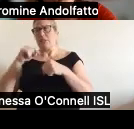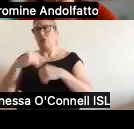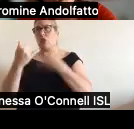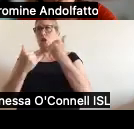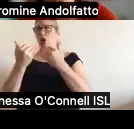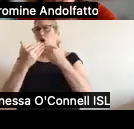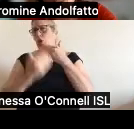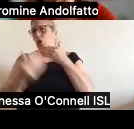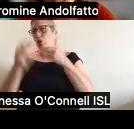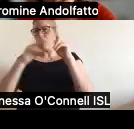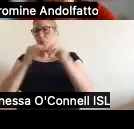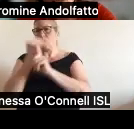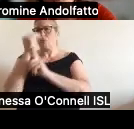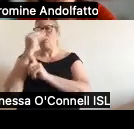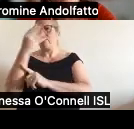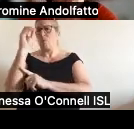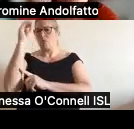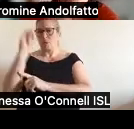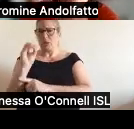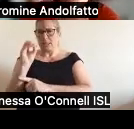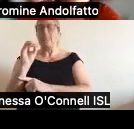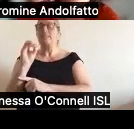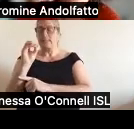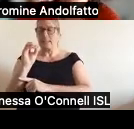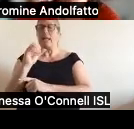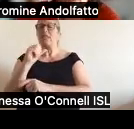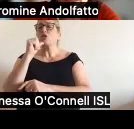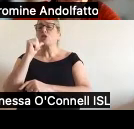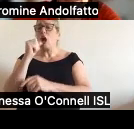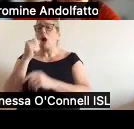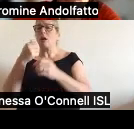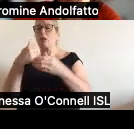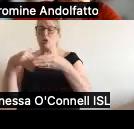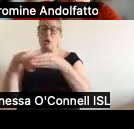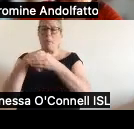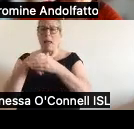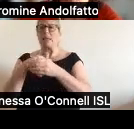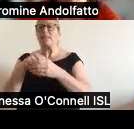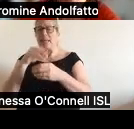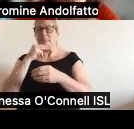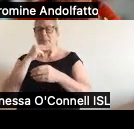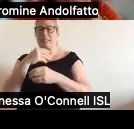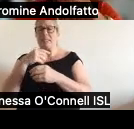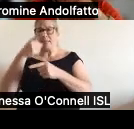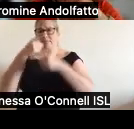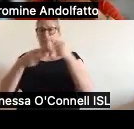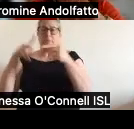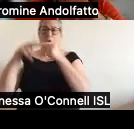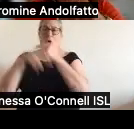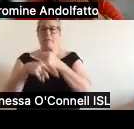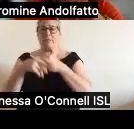is meant to increase to 40%. And non-compliance means a cut of 50% in state funding.